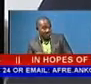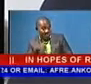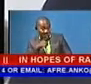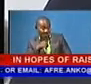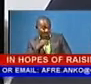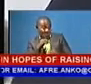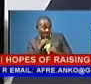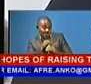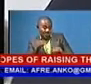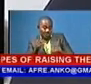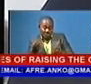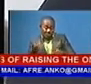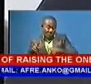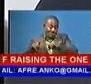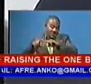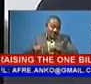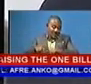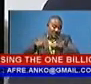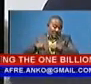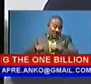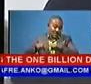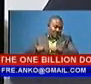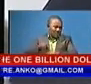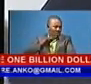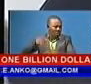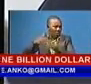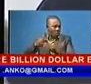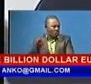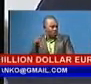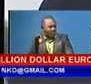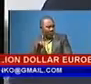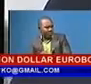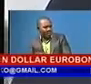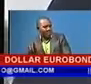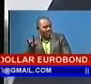you are no longer relying on all the